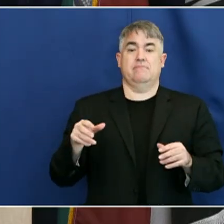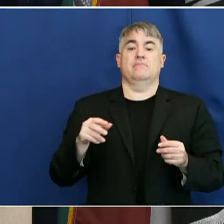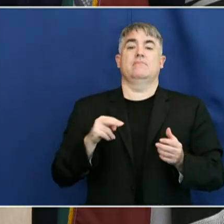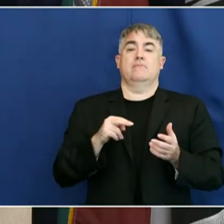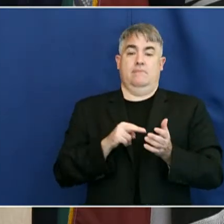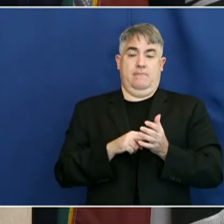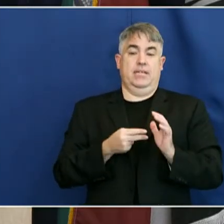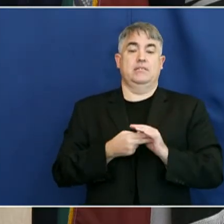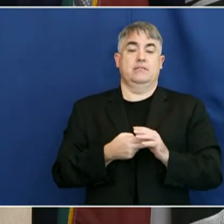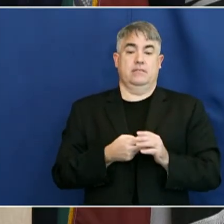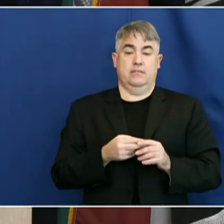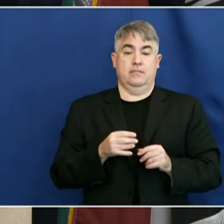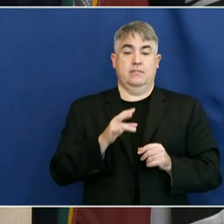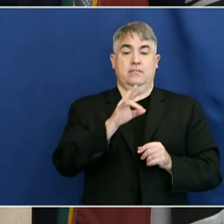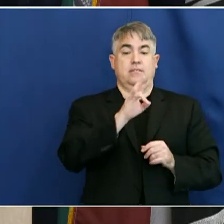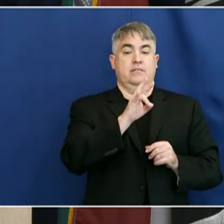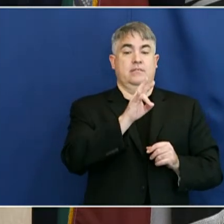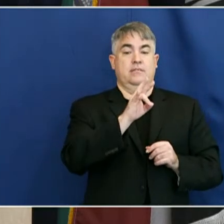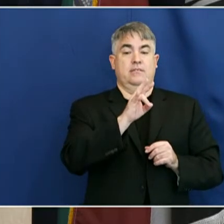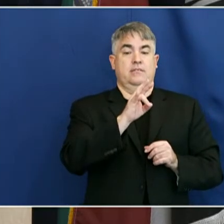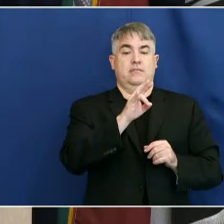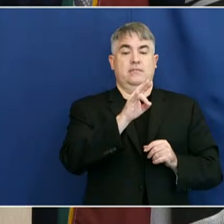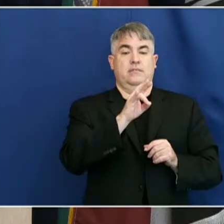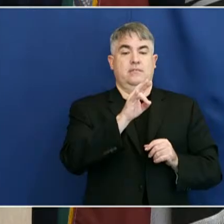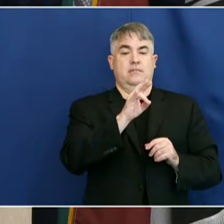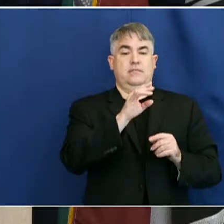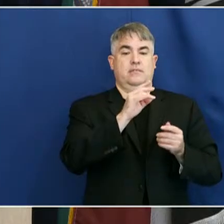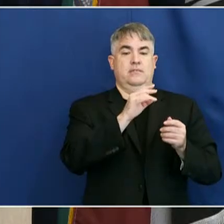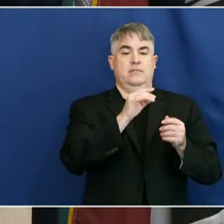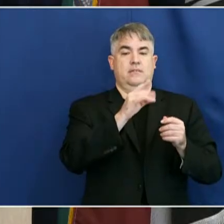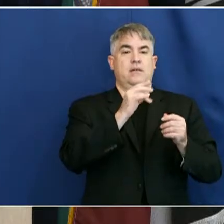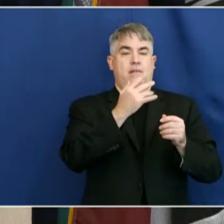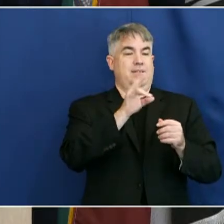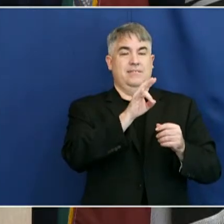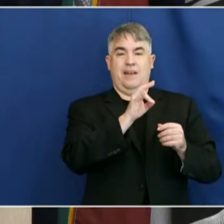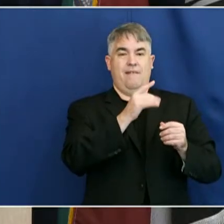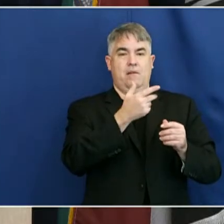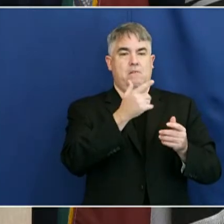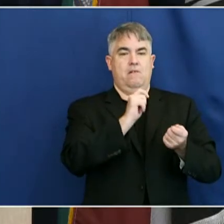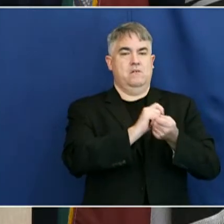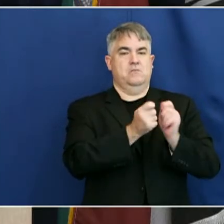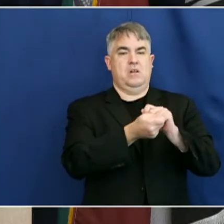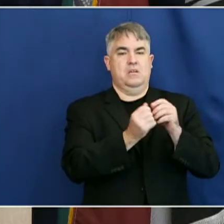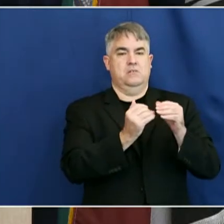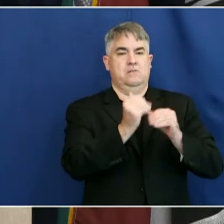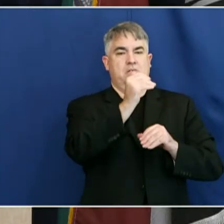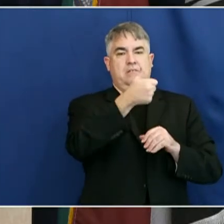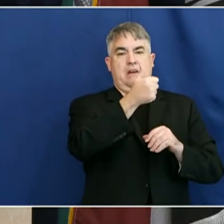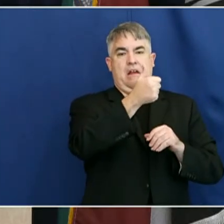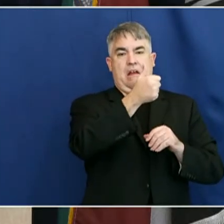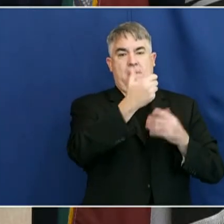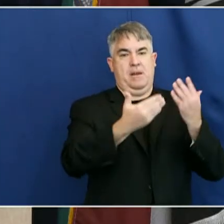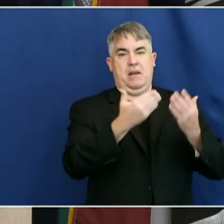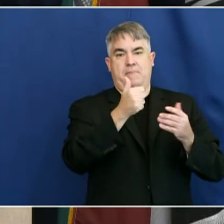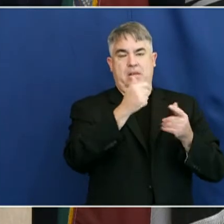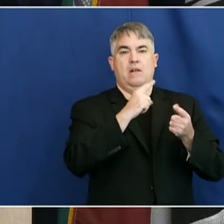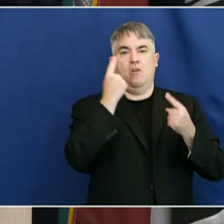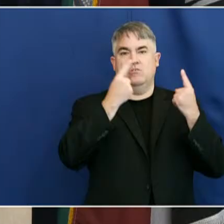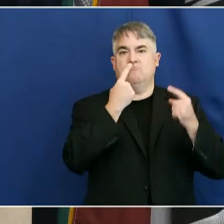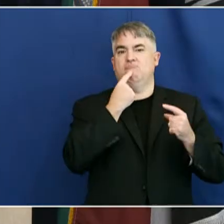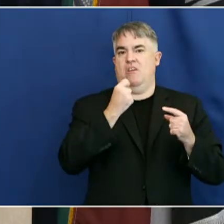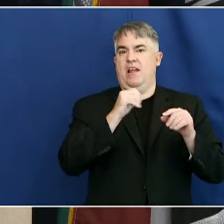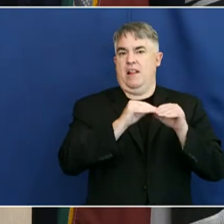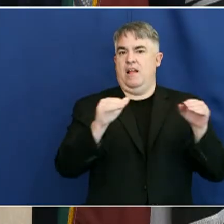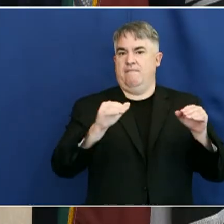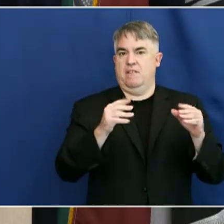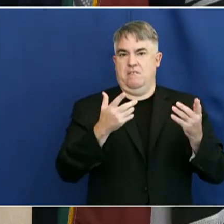are this week, which means as early as next Wednesday we are likely to descend into that red tier. The second one, even if the state doesn't hit